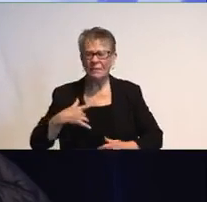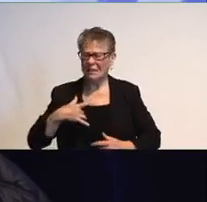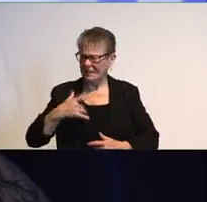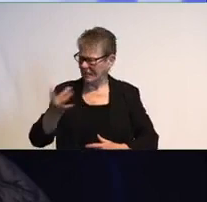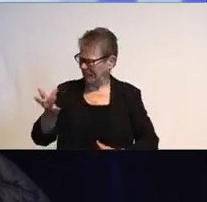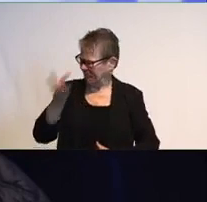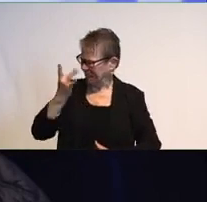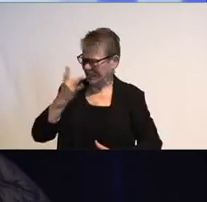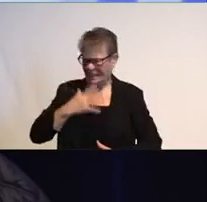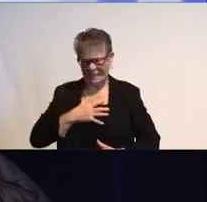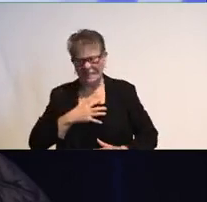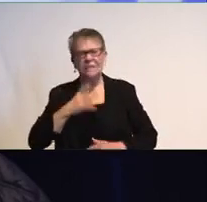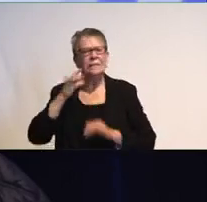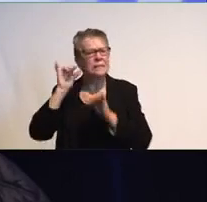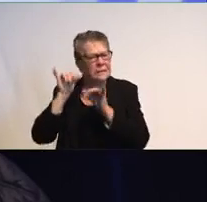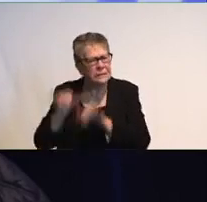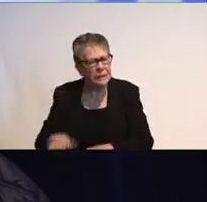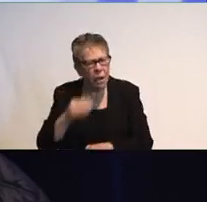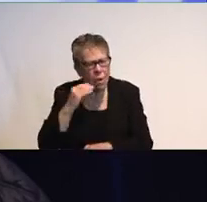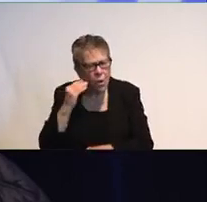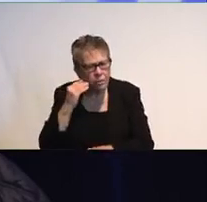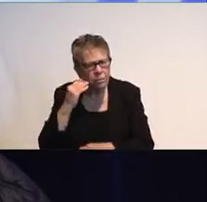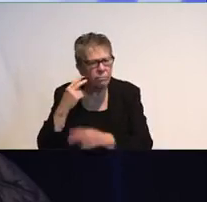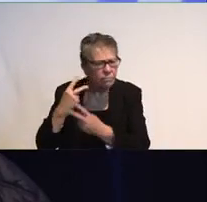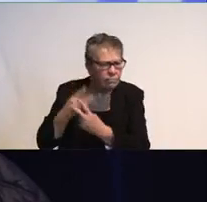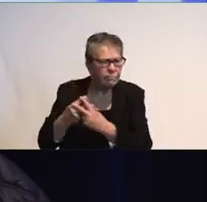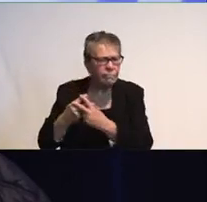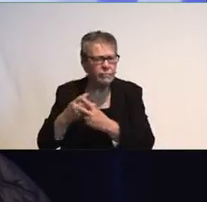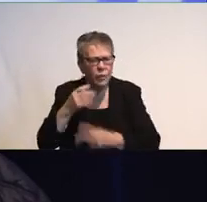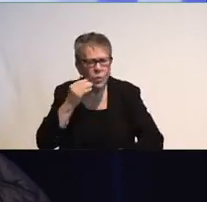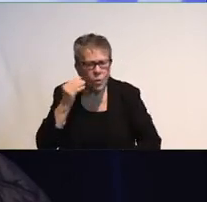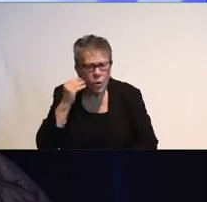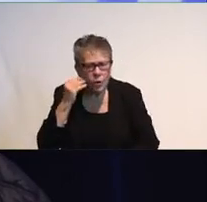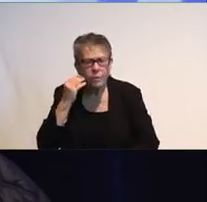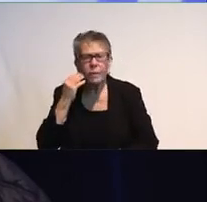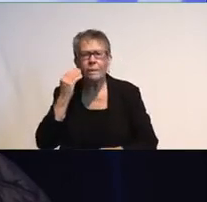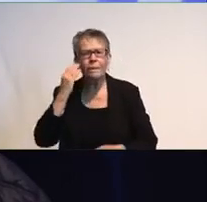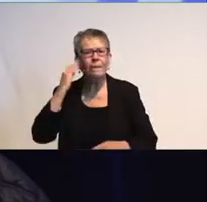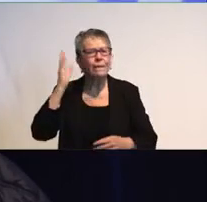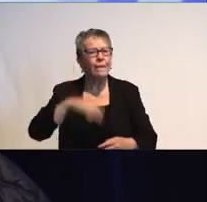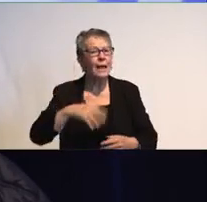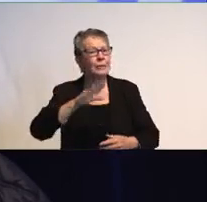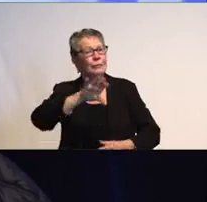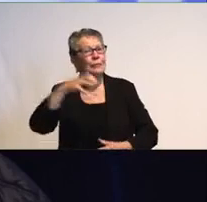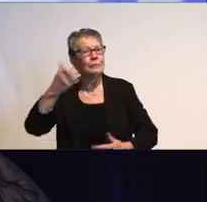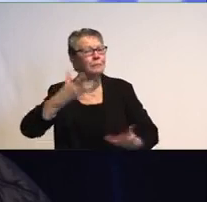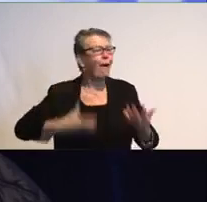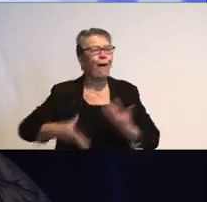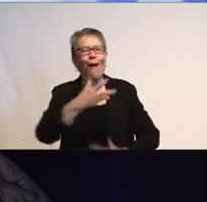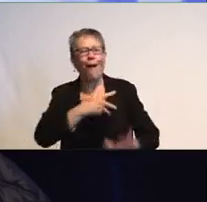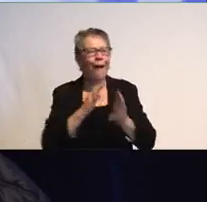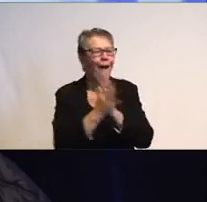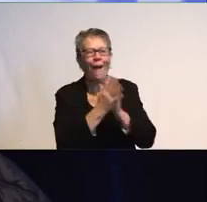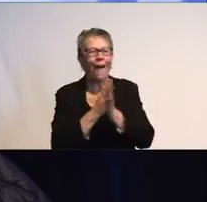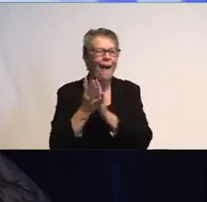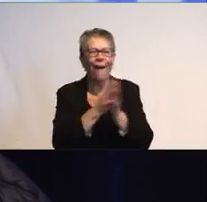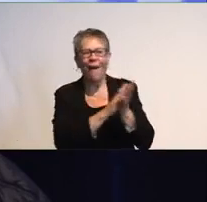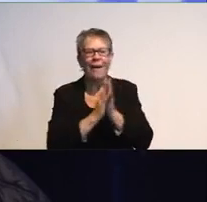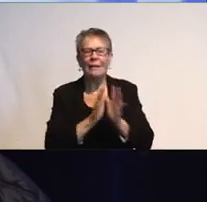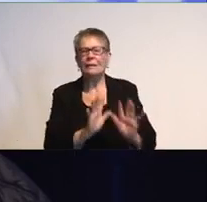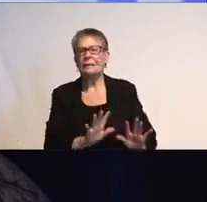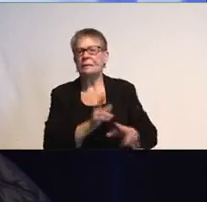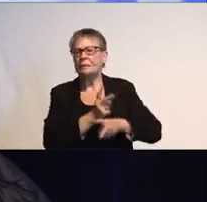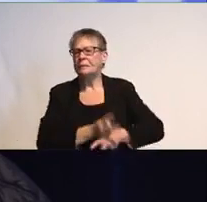before any holiday gatherings, especially if you've had any potential exposure. If you